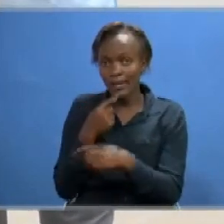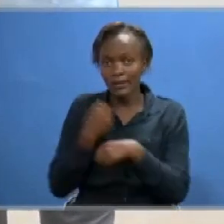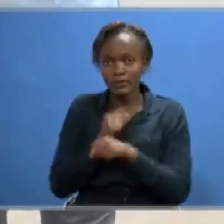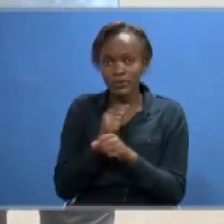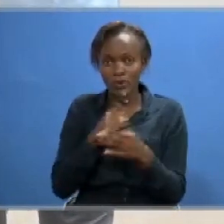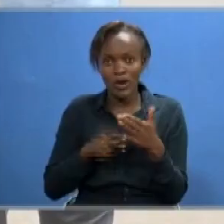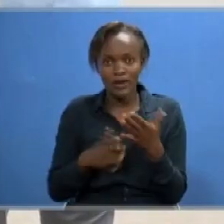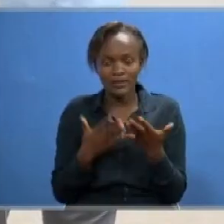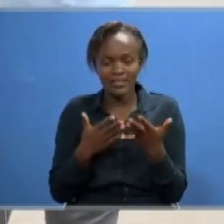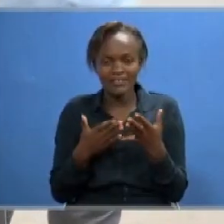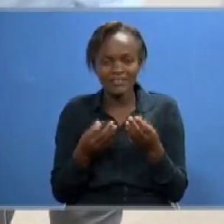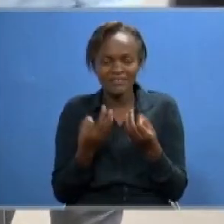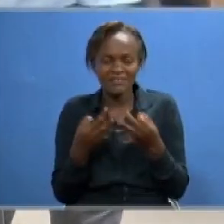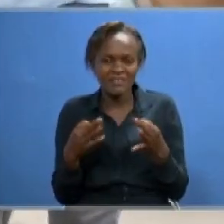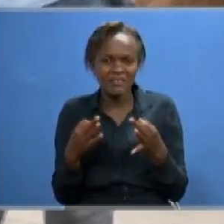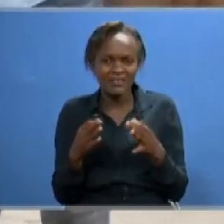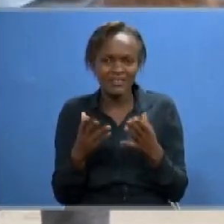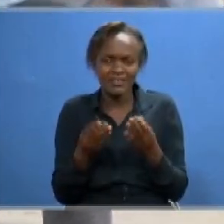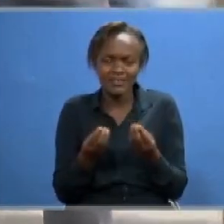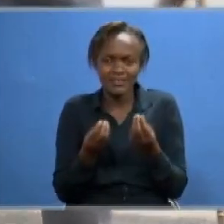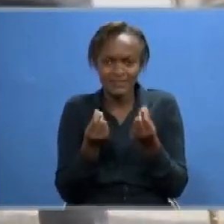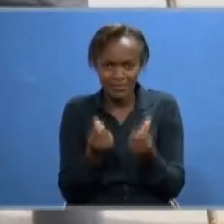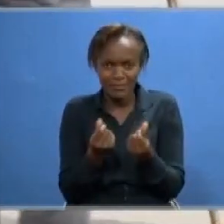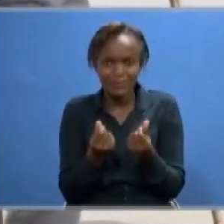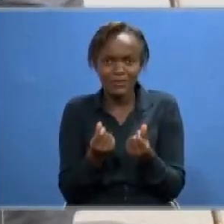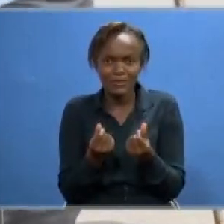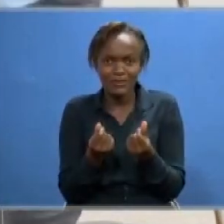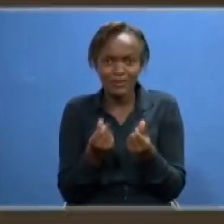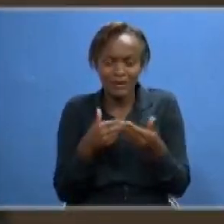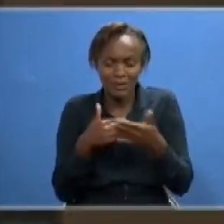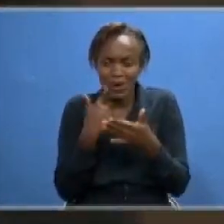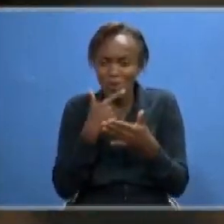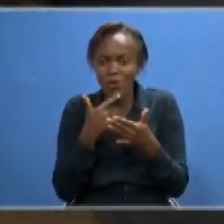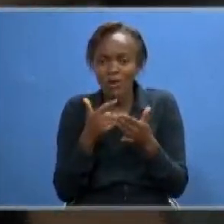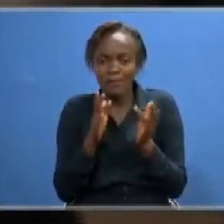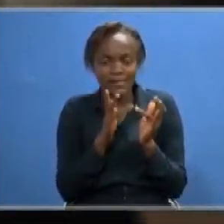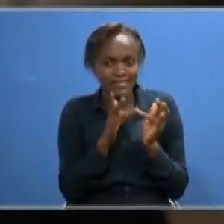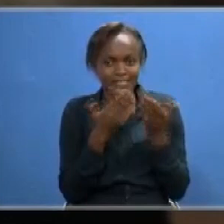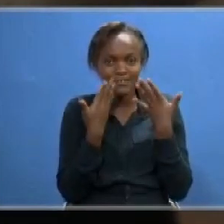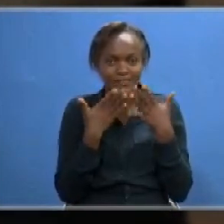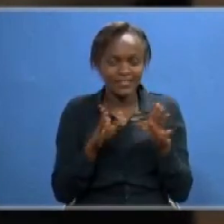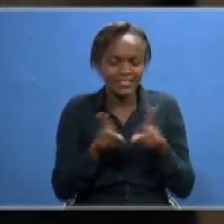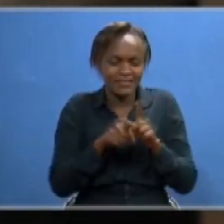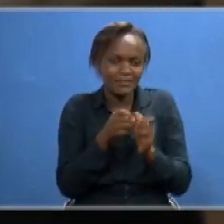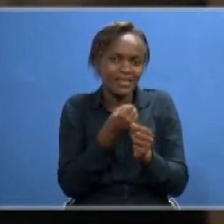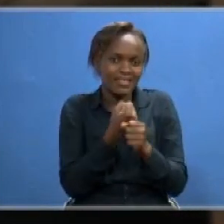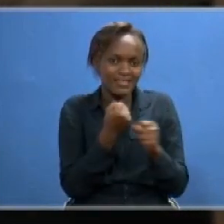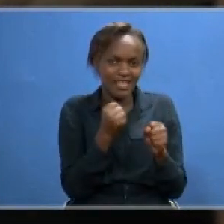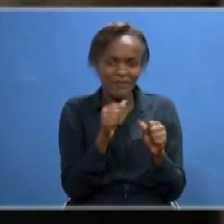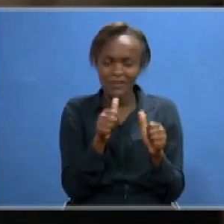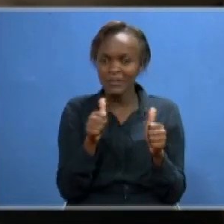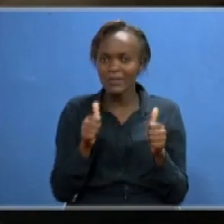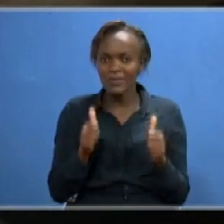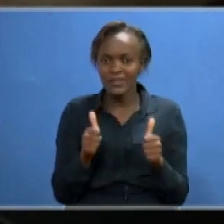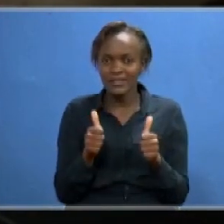as possible, so they are friendlier to the person that is being tested, and there are safety measures that have been